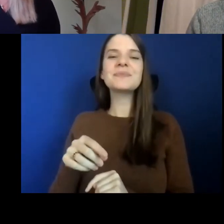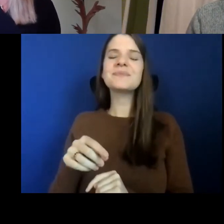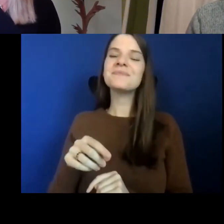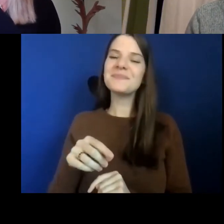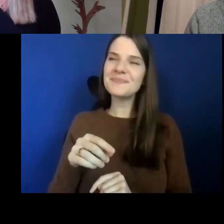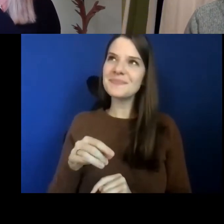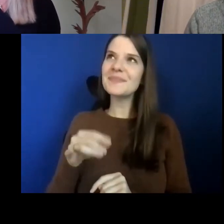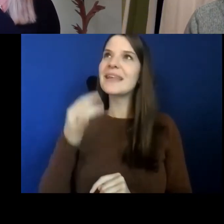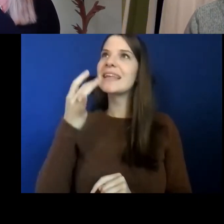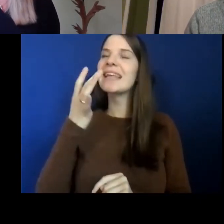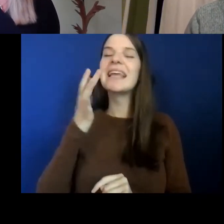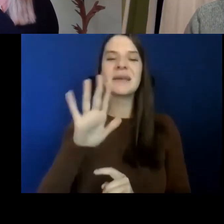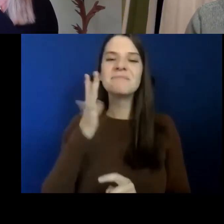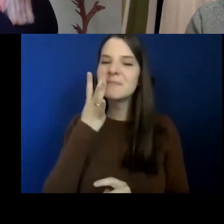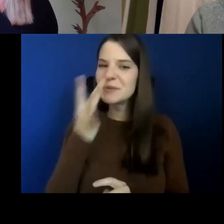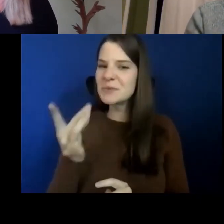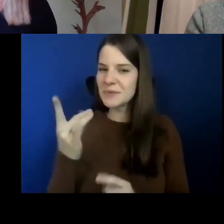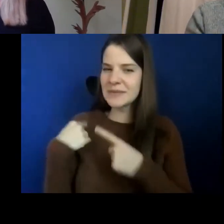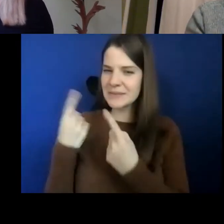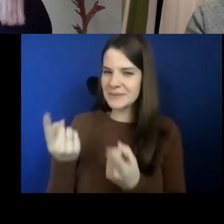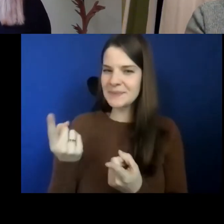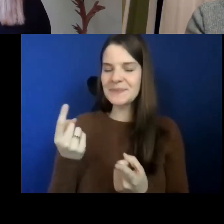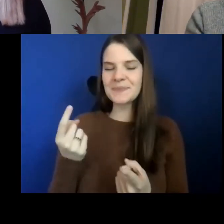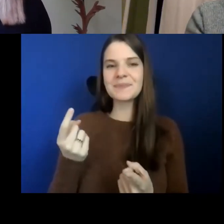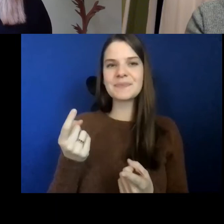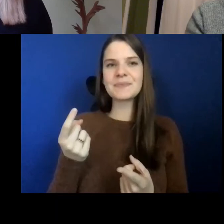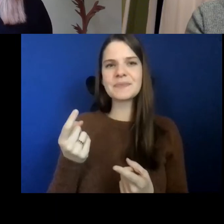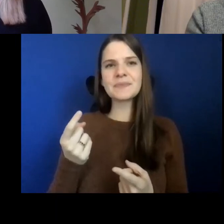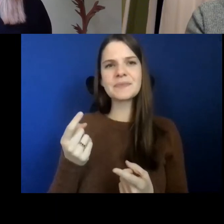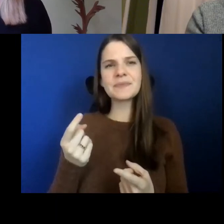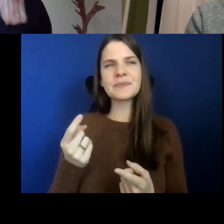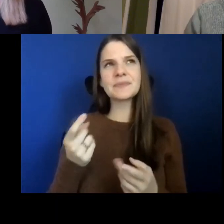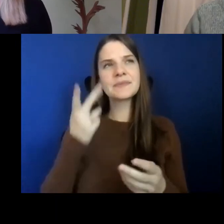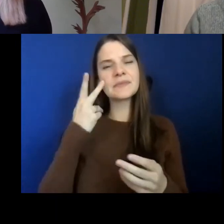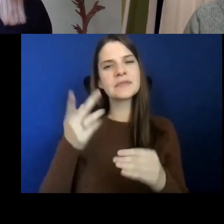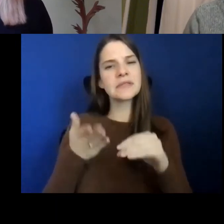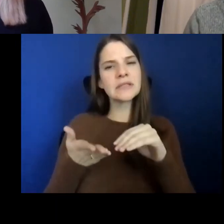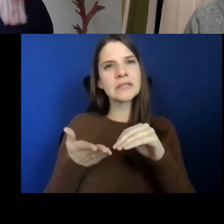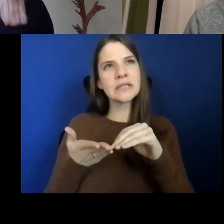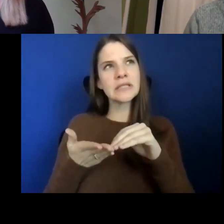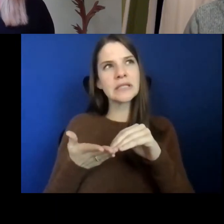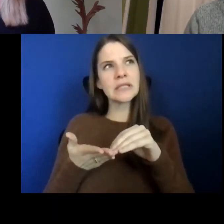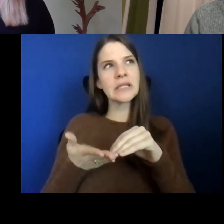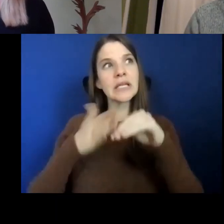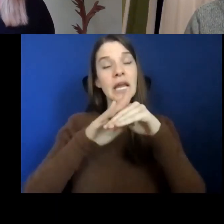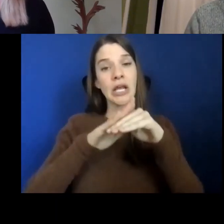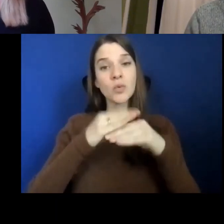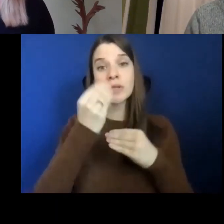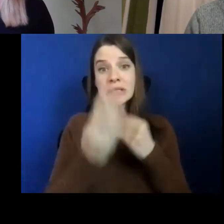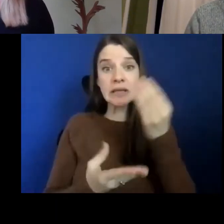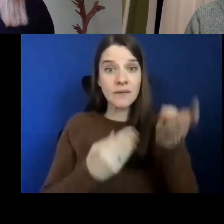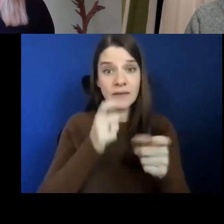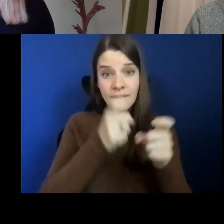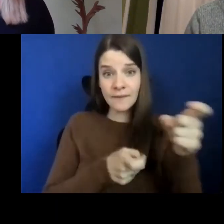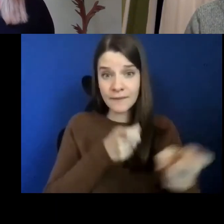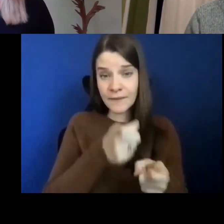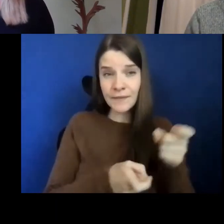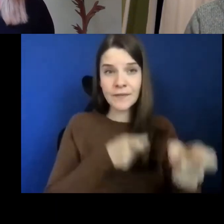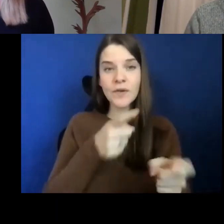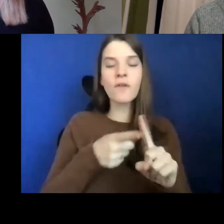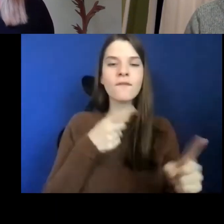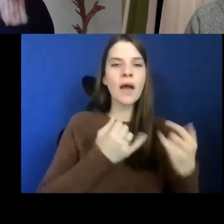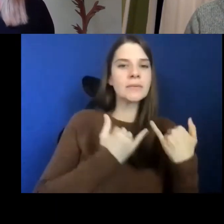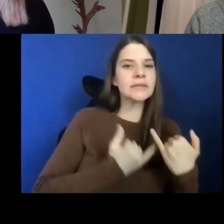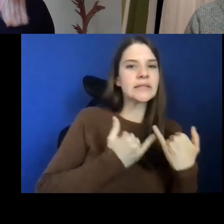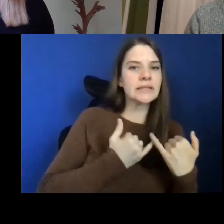interesting. There have been increases in giving from existing